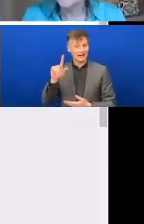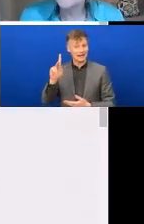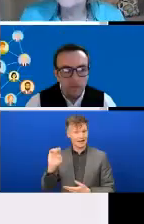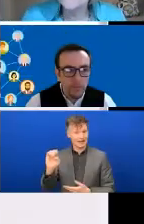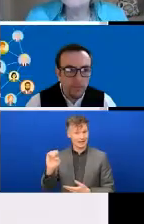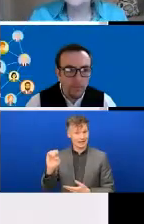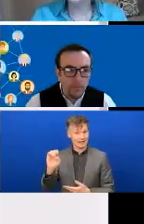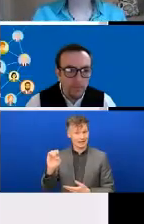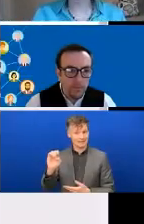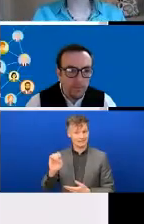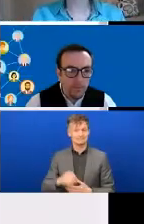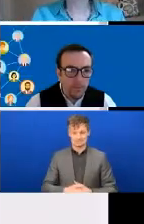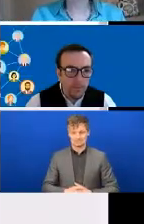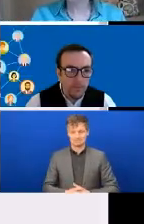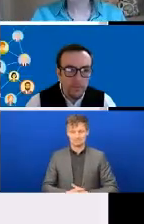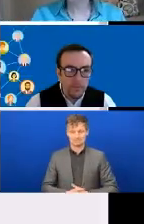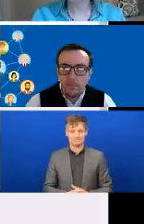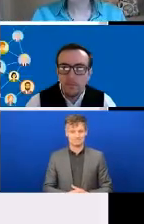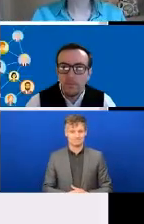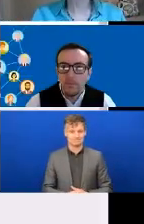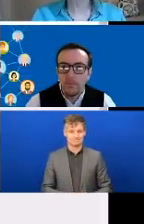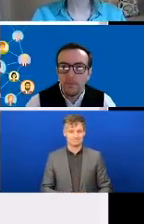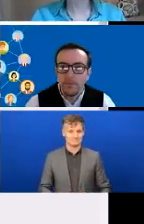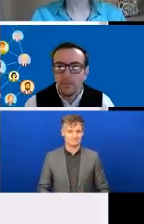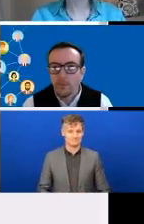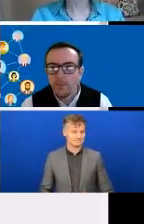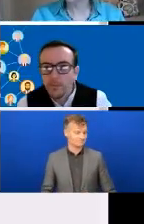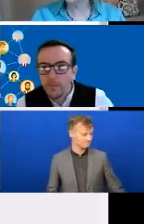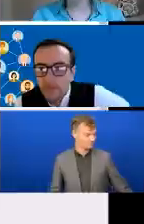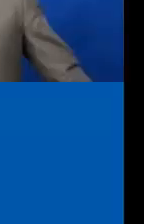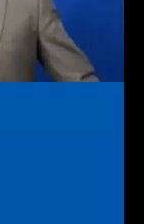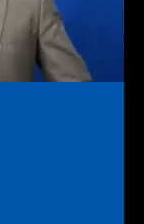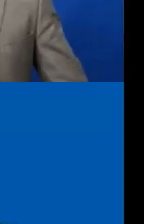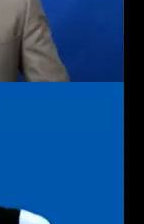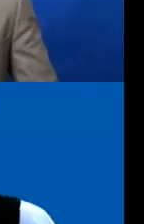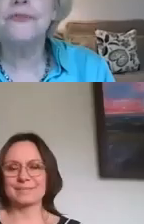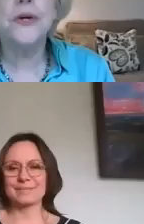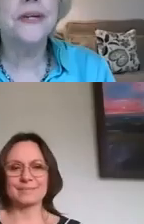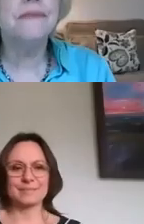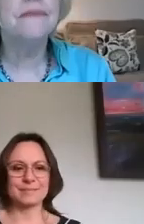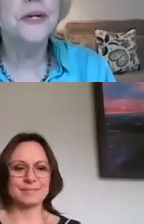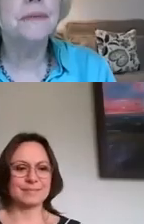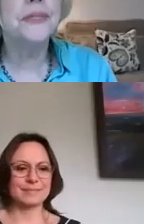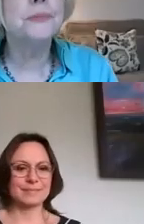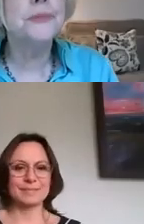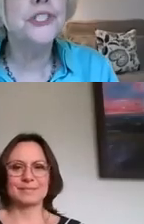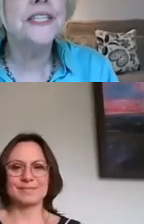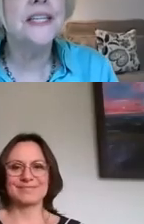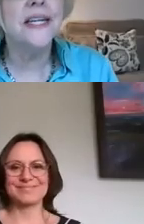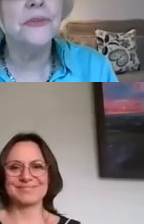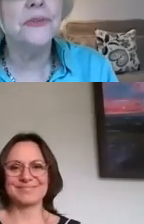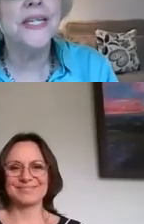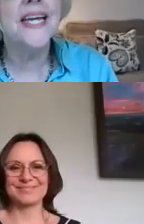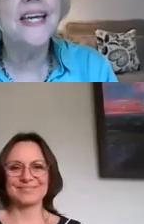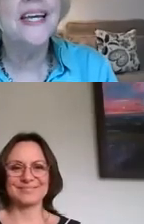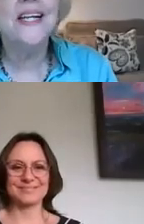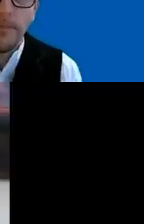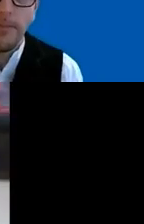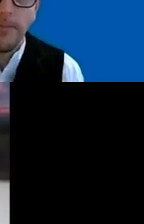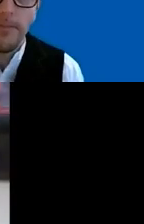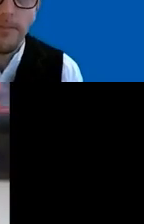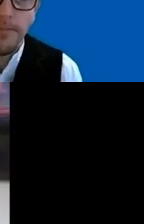Excellent. Thank you very much. That was a very good brief and comprehensive overview. Very, very much appreciate that Adrian.